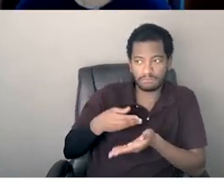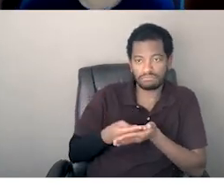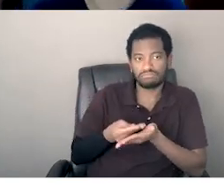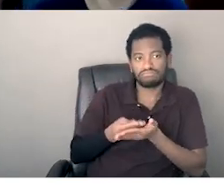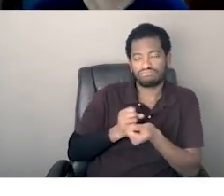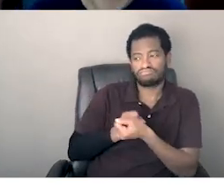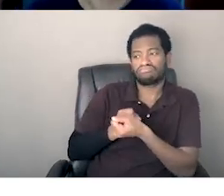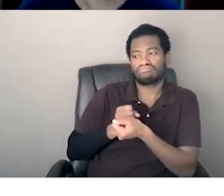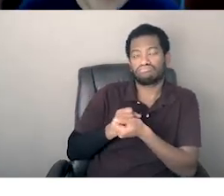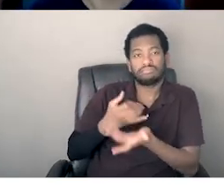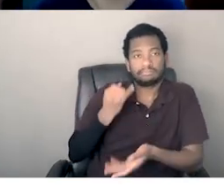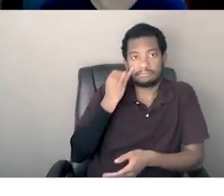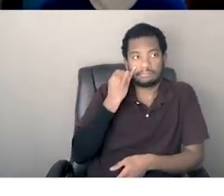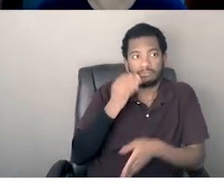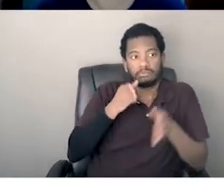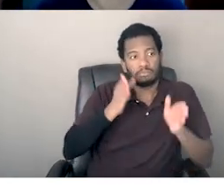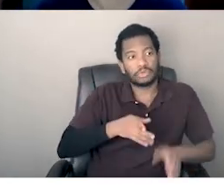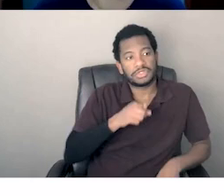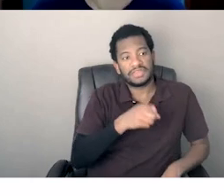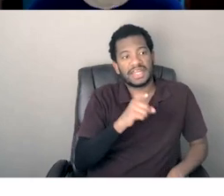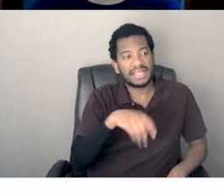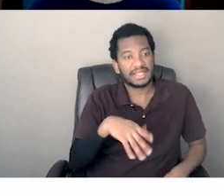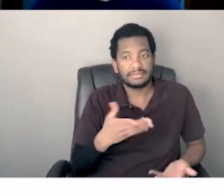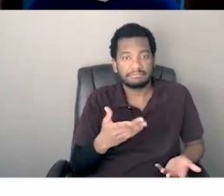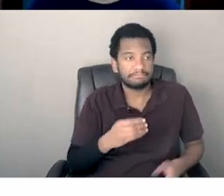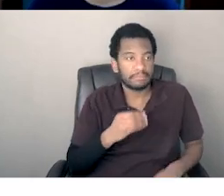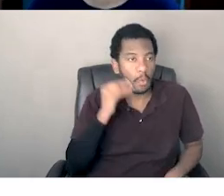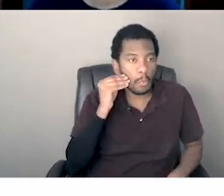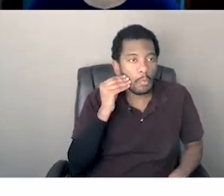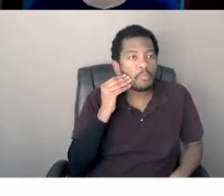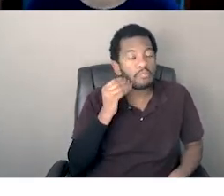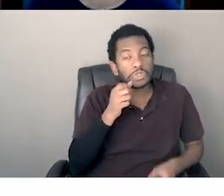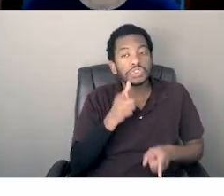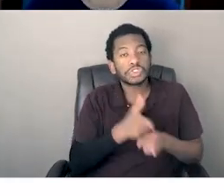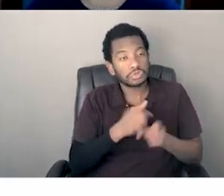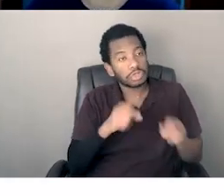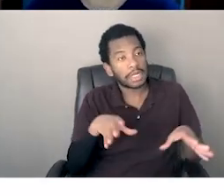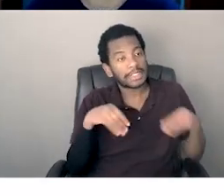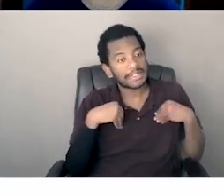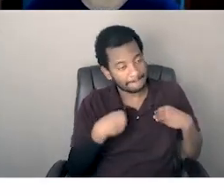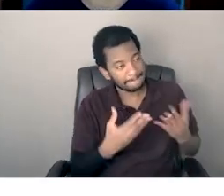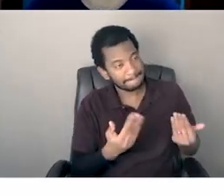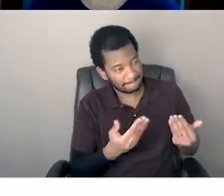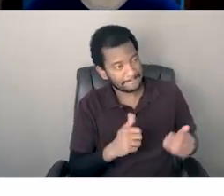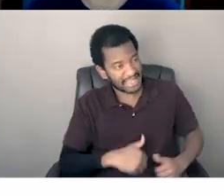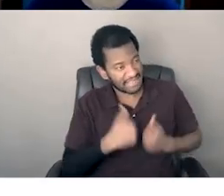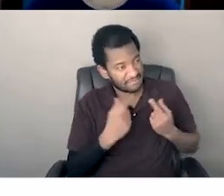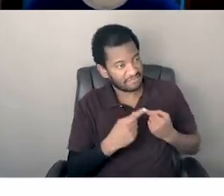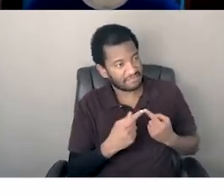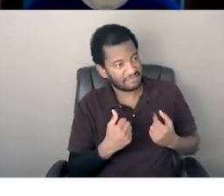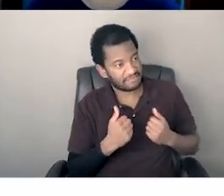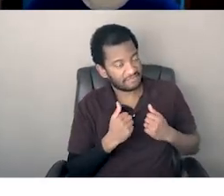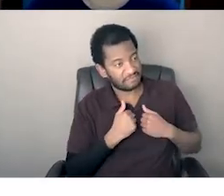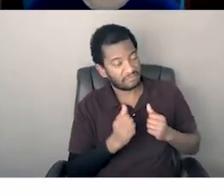So if someone needs housing, for example, and their sister could take them in, but the one thing standing in their way is that their sister